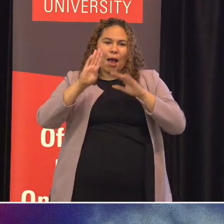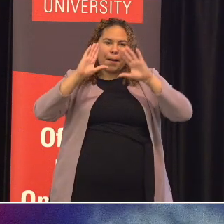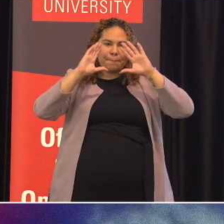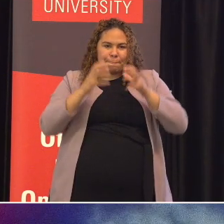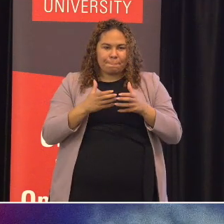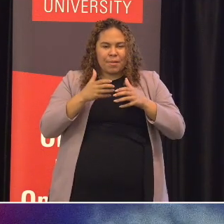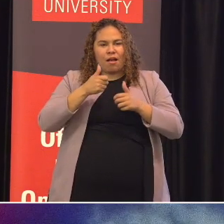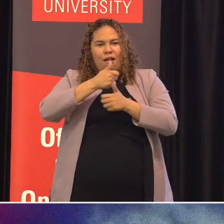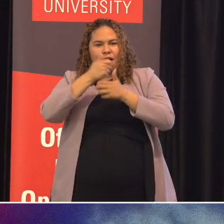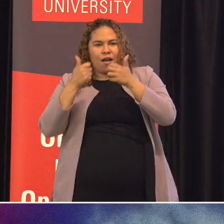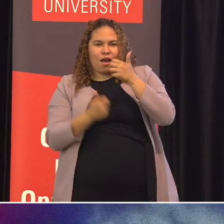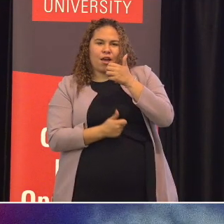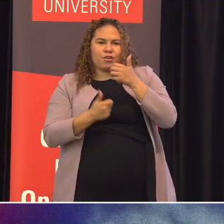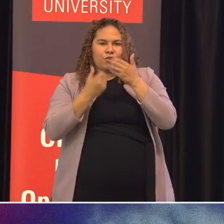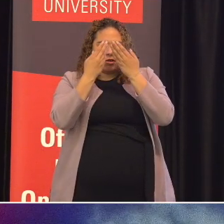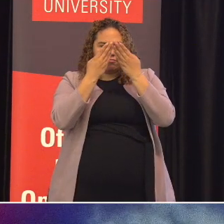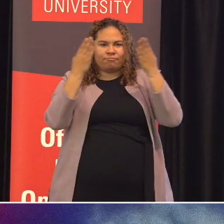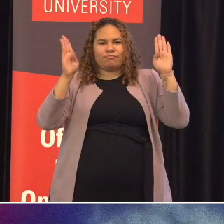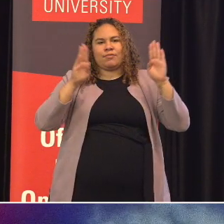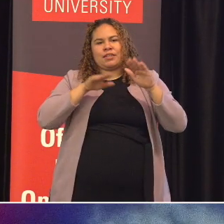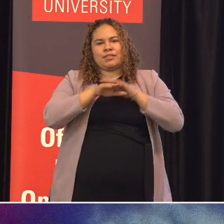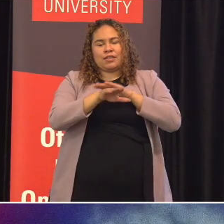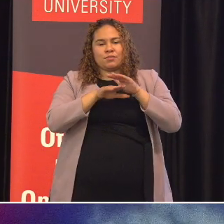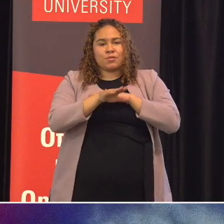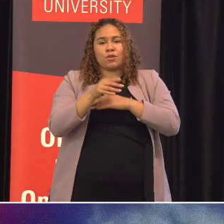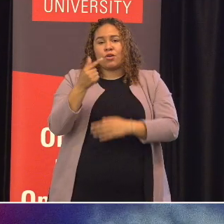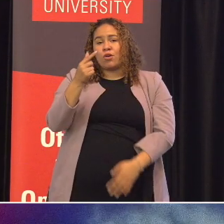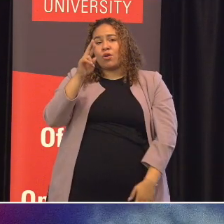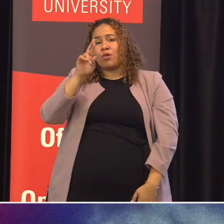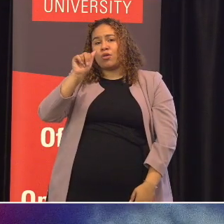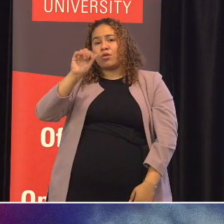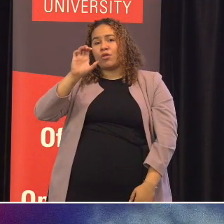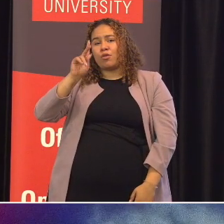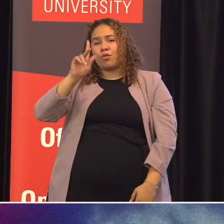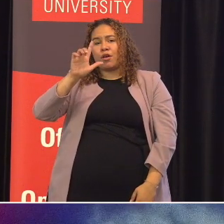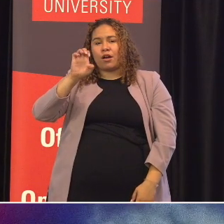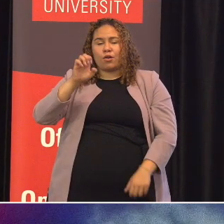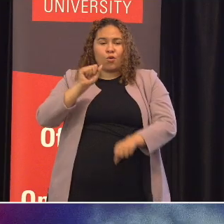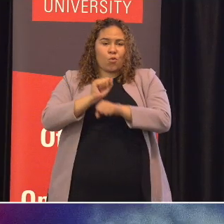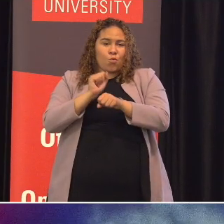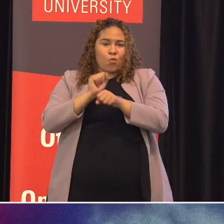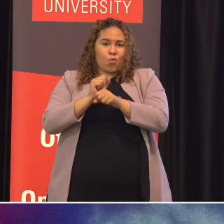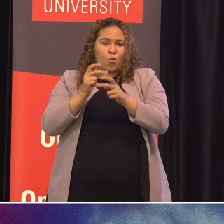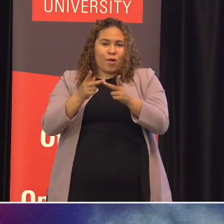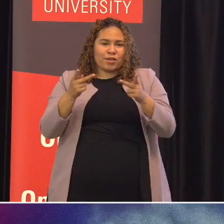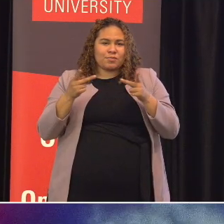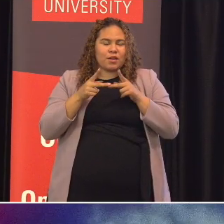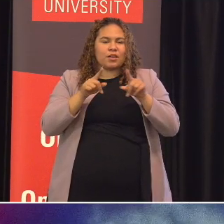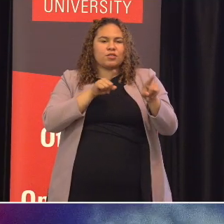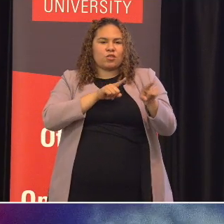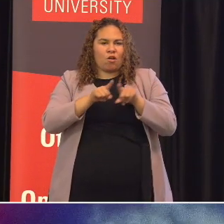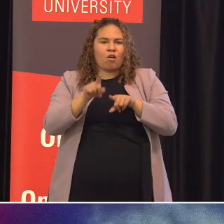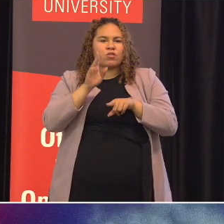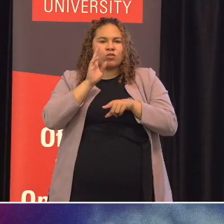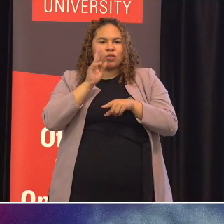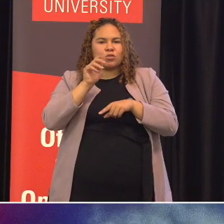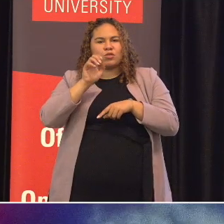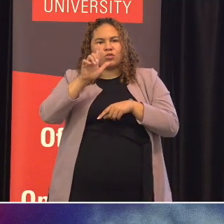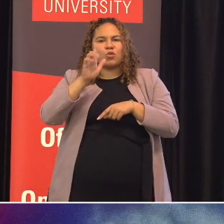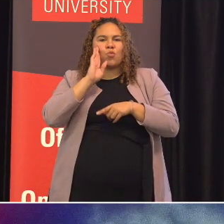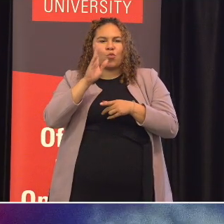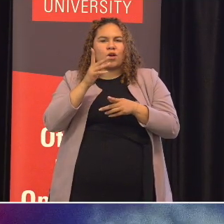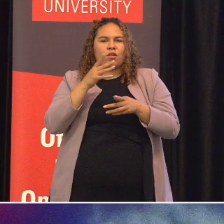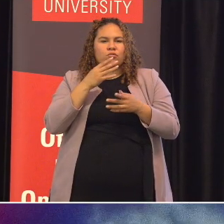And then Grackle for Workspace is one of those resources as well. We'll tell you how to download this tool, install it if you have